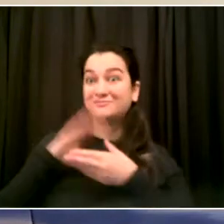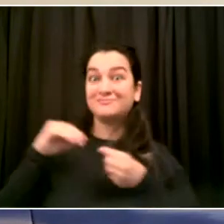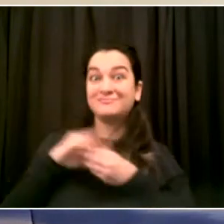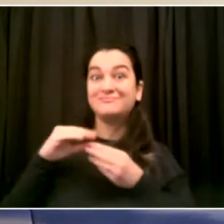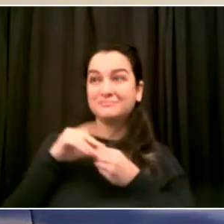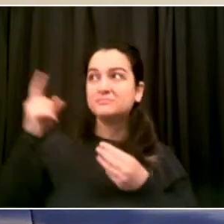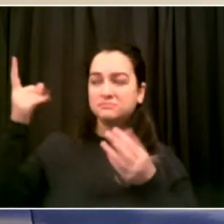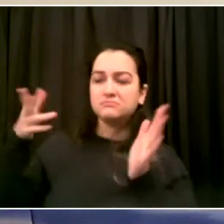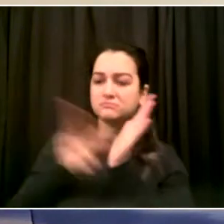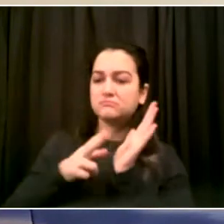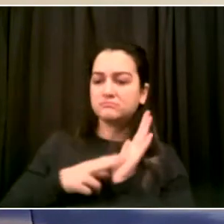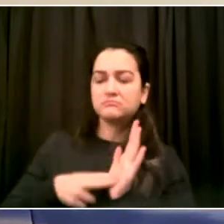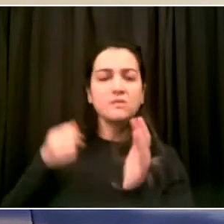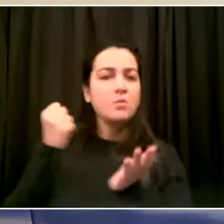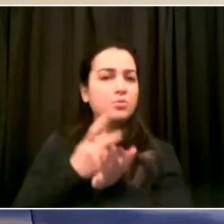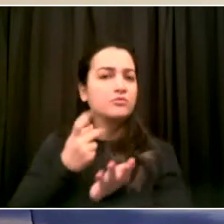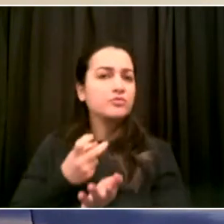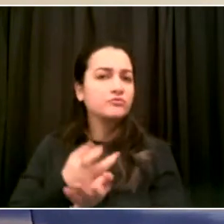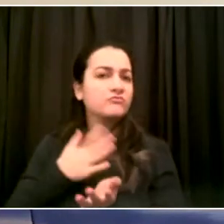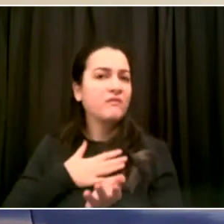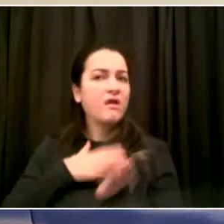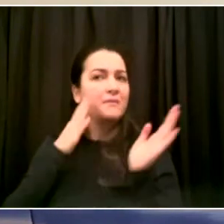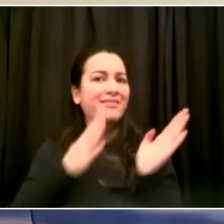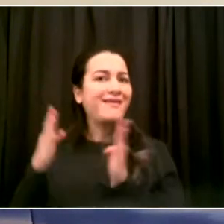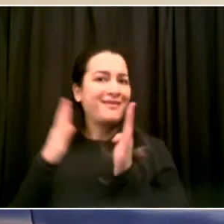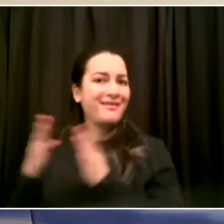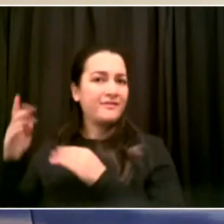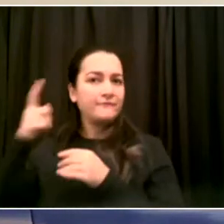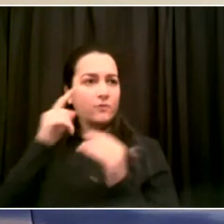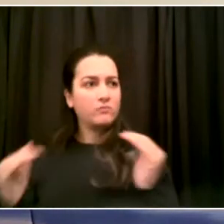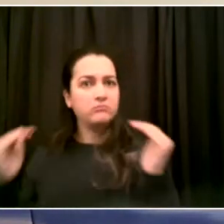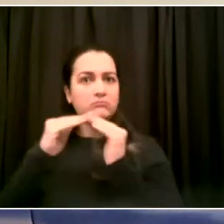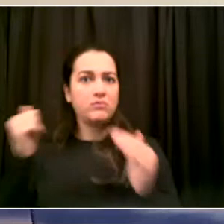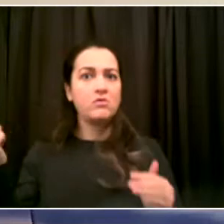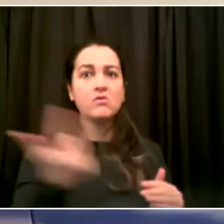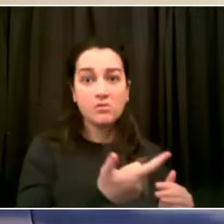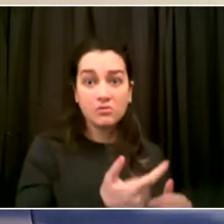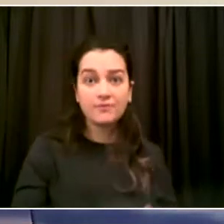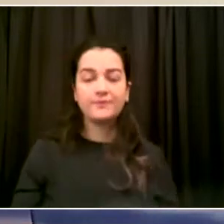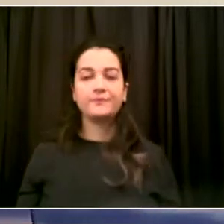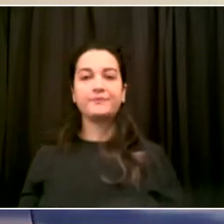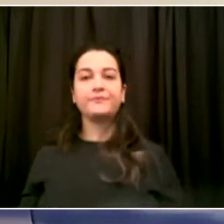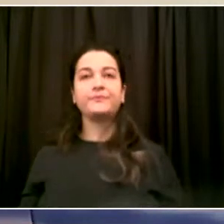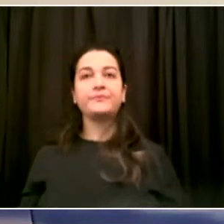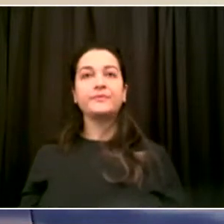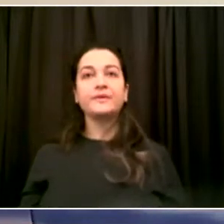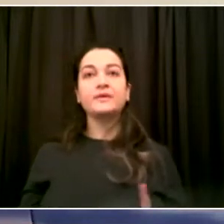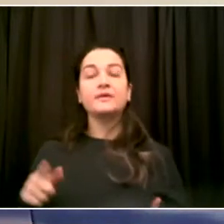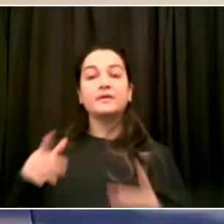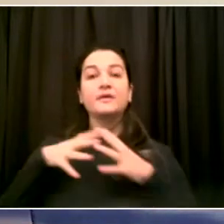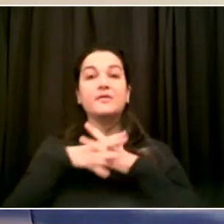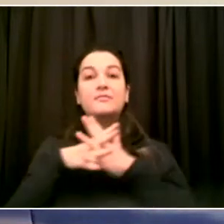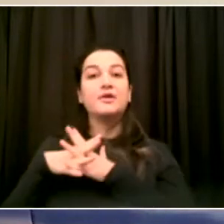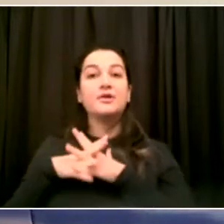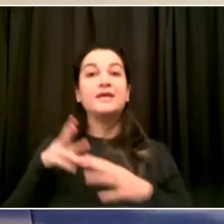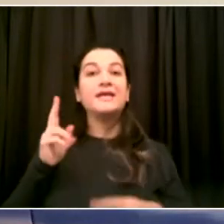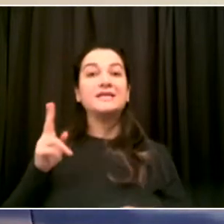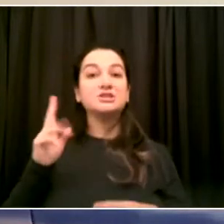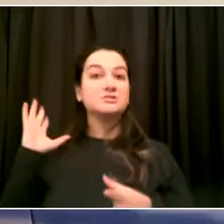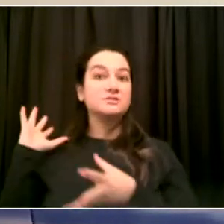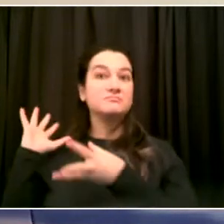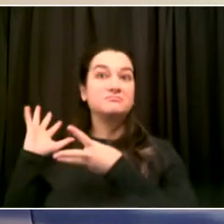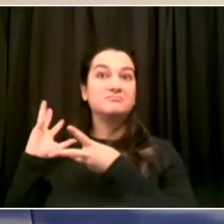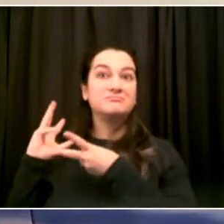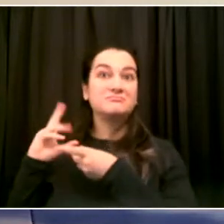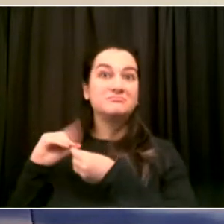Asian Americans out of fear and racism, from the Chinese Exclusion Act to